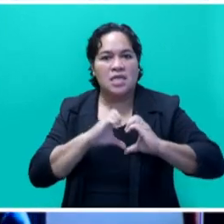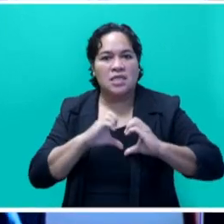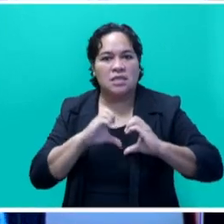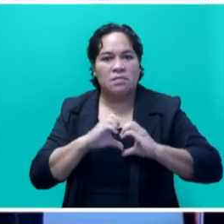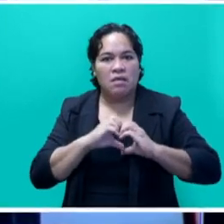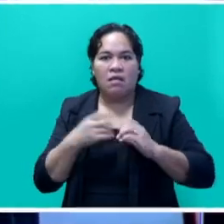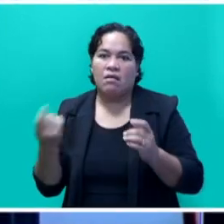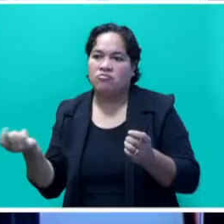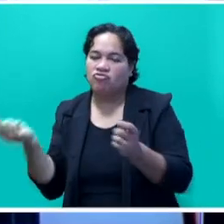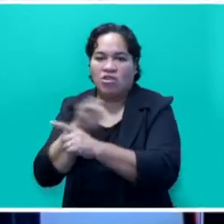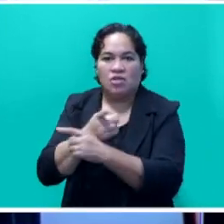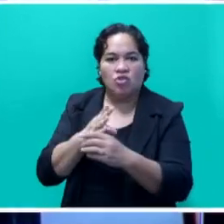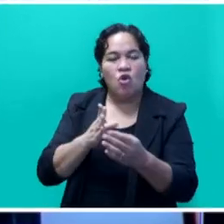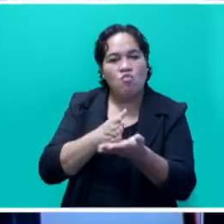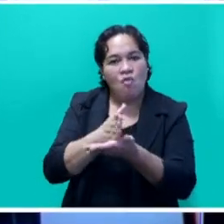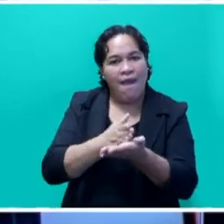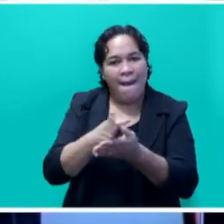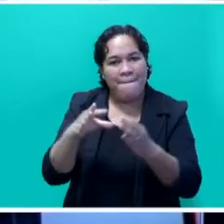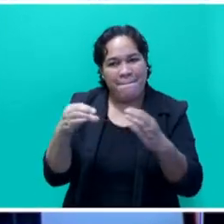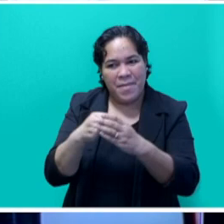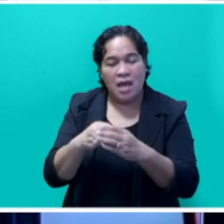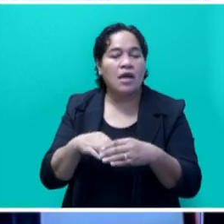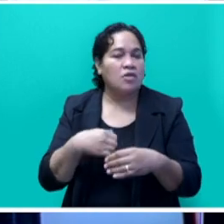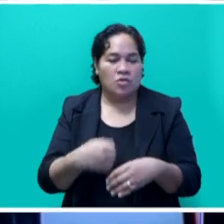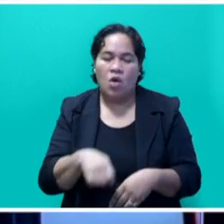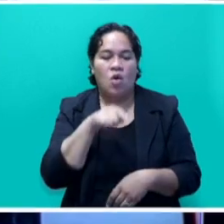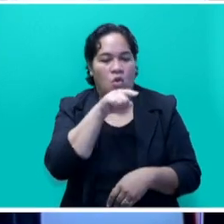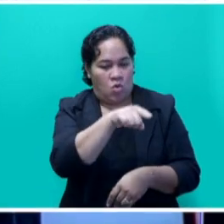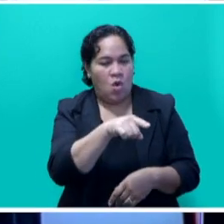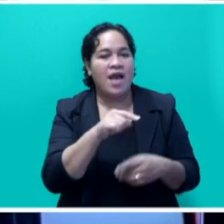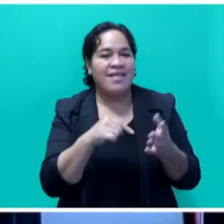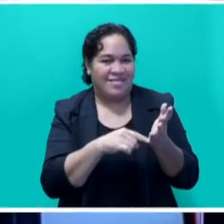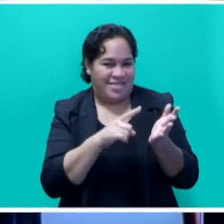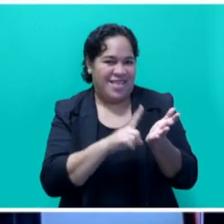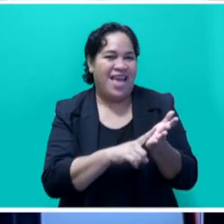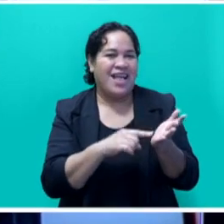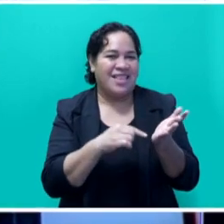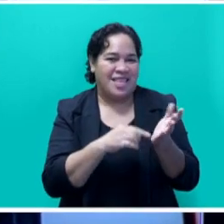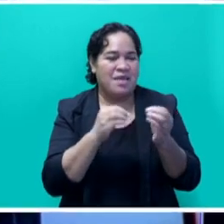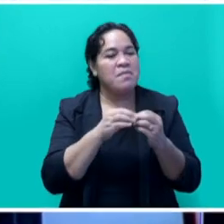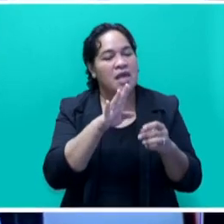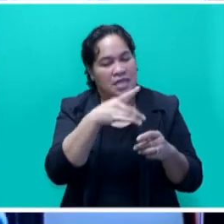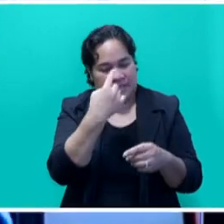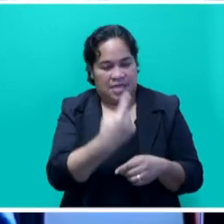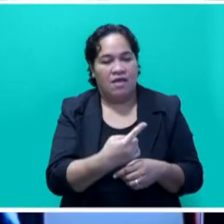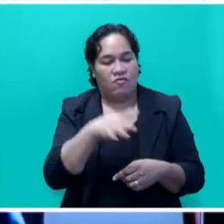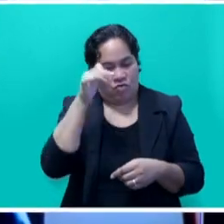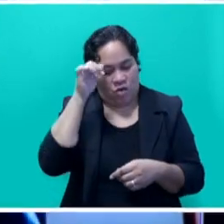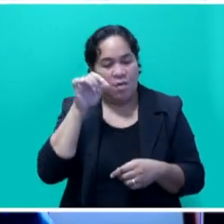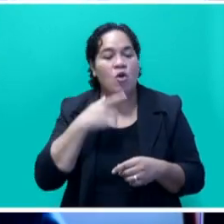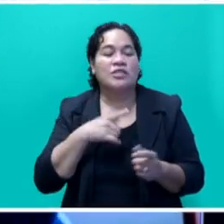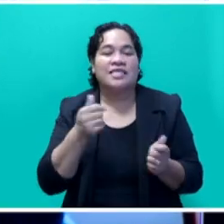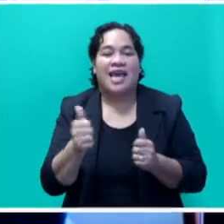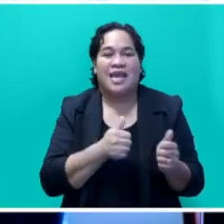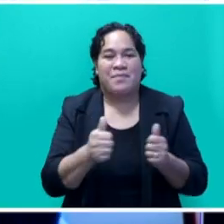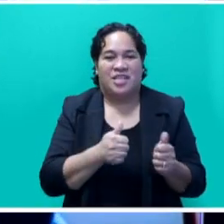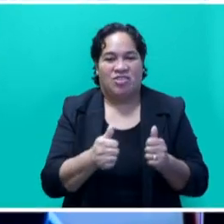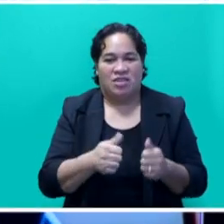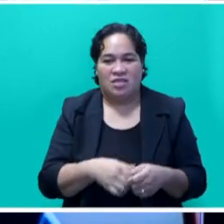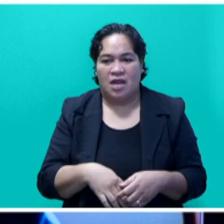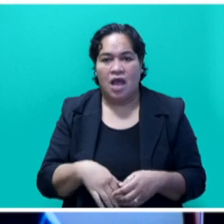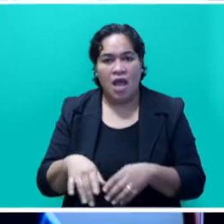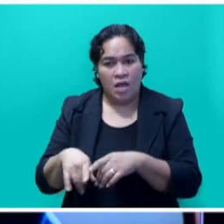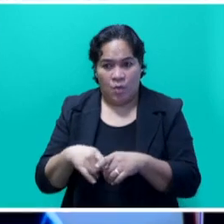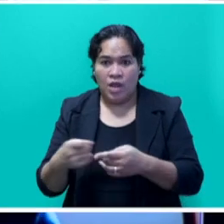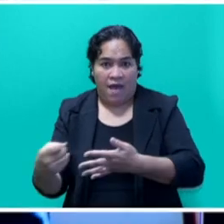TLTB just simply does it because it's an administrative matter. That's all that happens. The landowner's rights is not